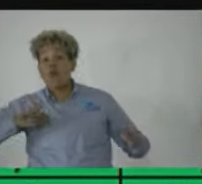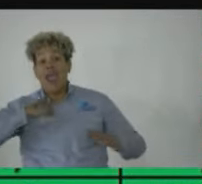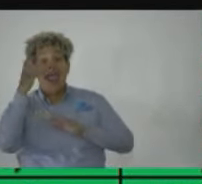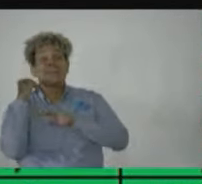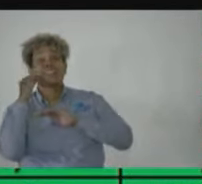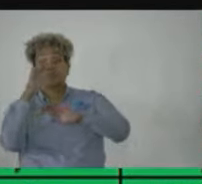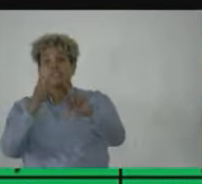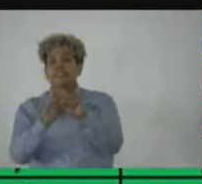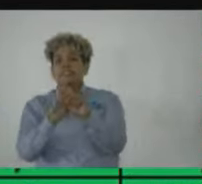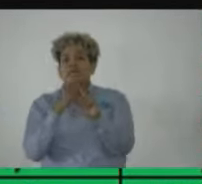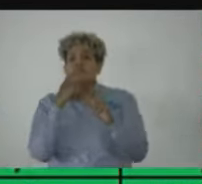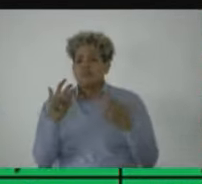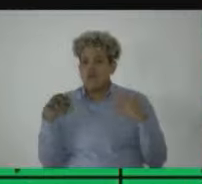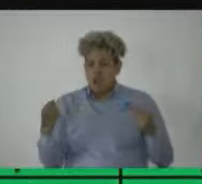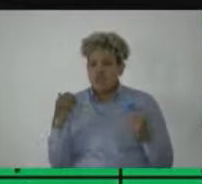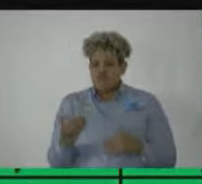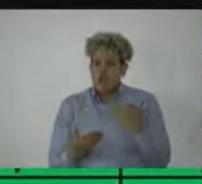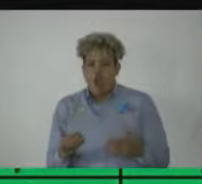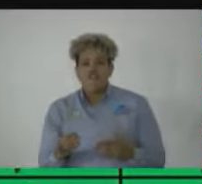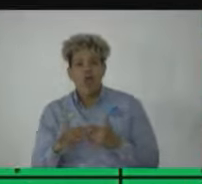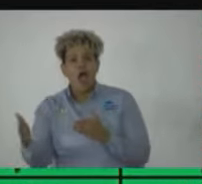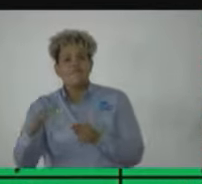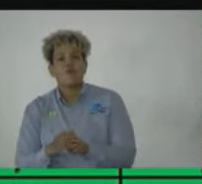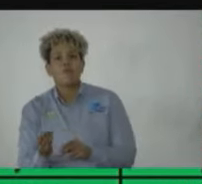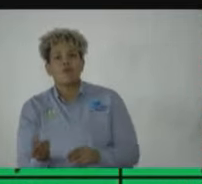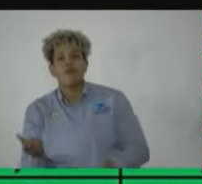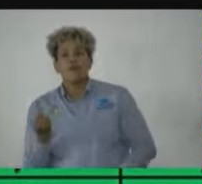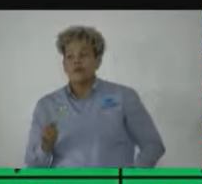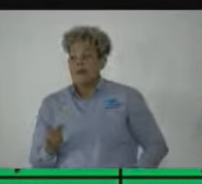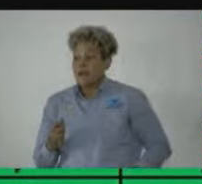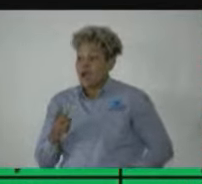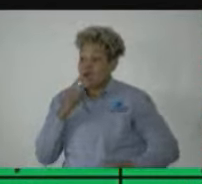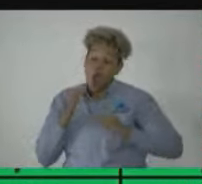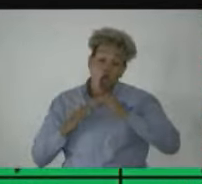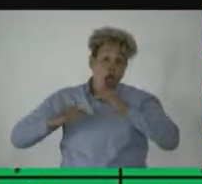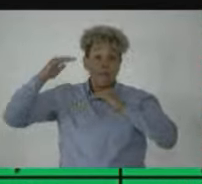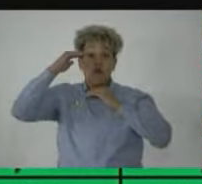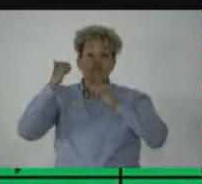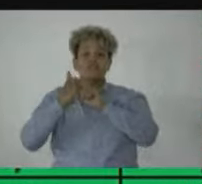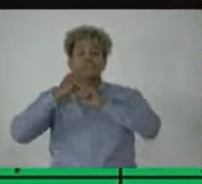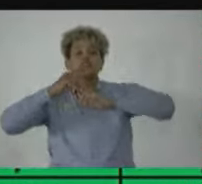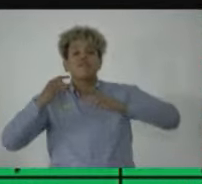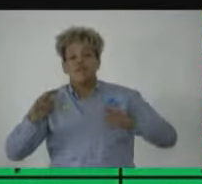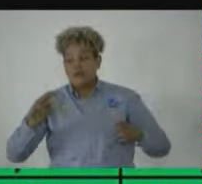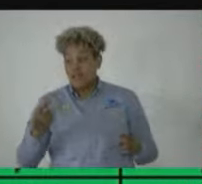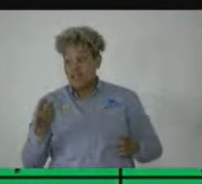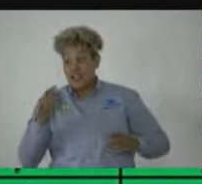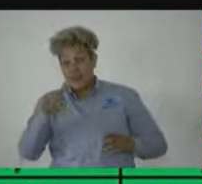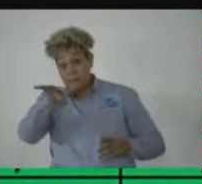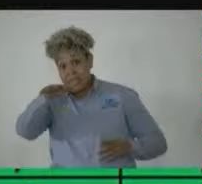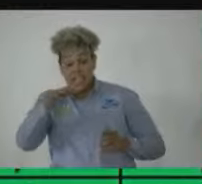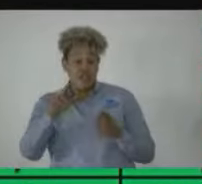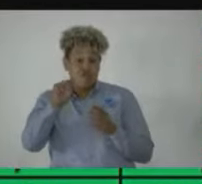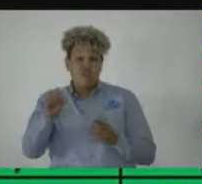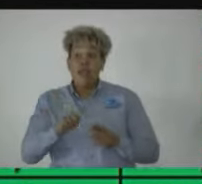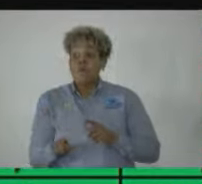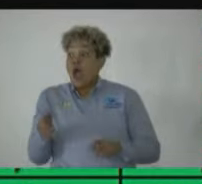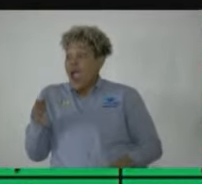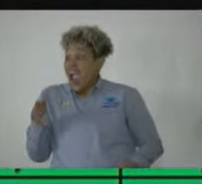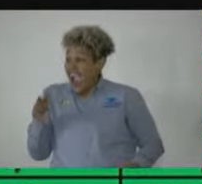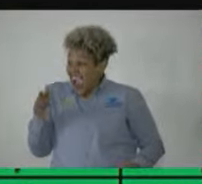what we experienced is a recovery, Madam Speaker, that was above the mean rate, but the average rate of